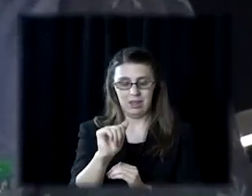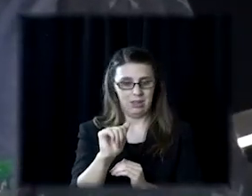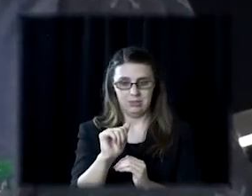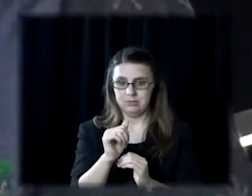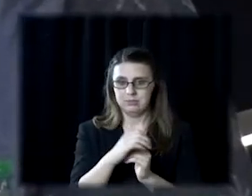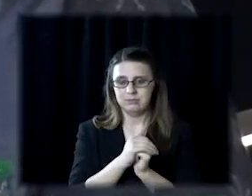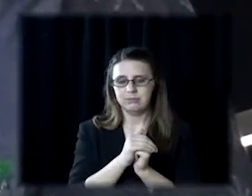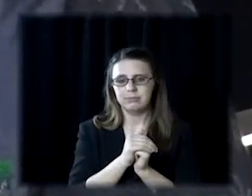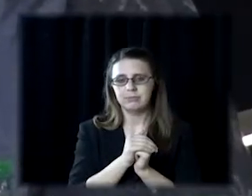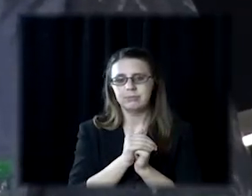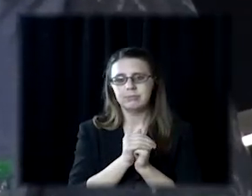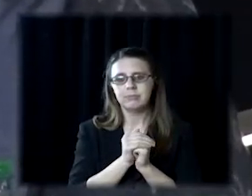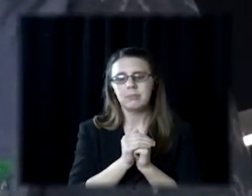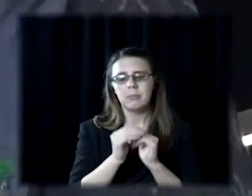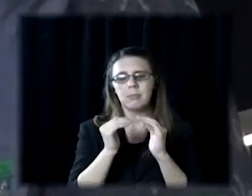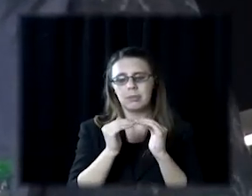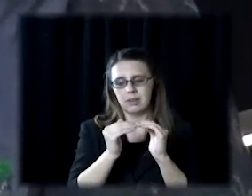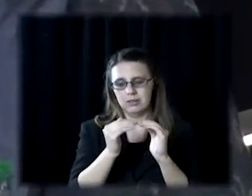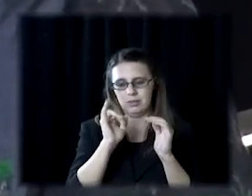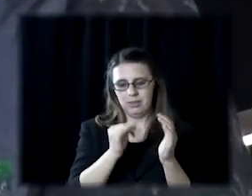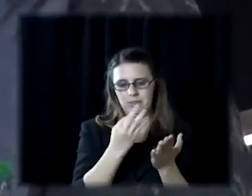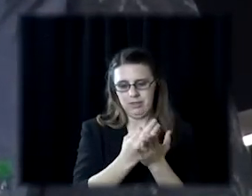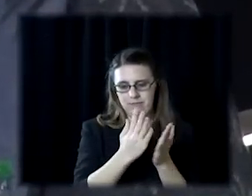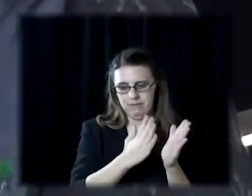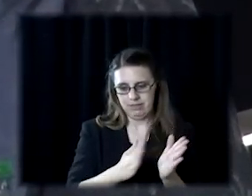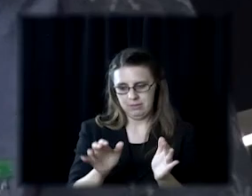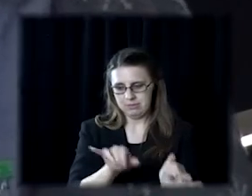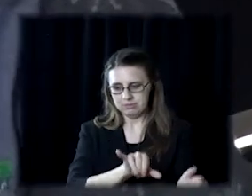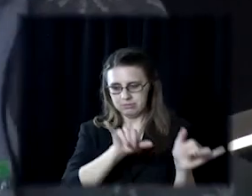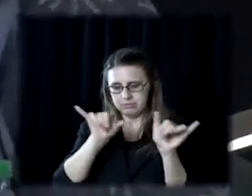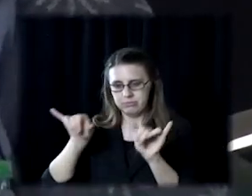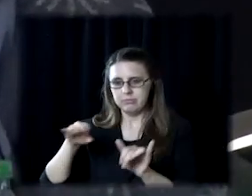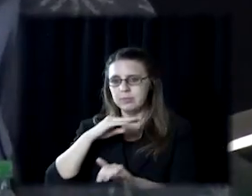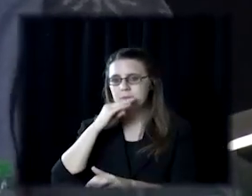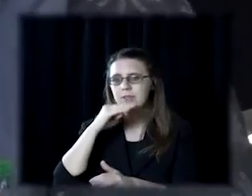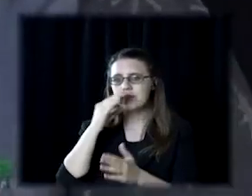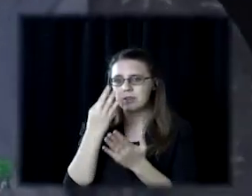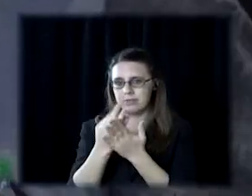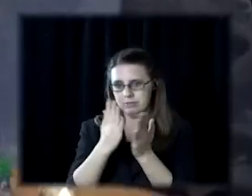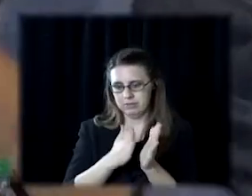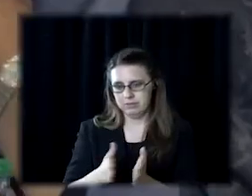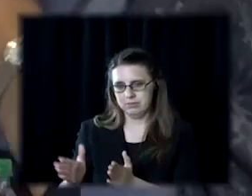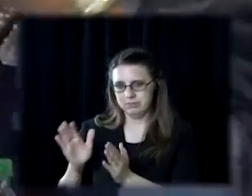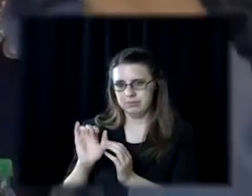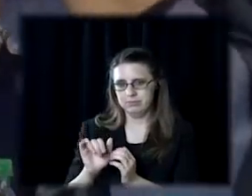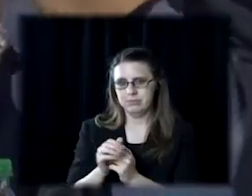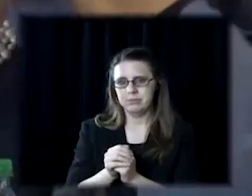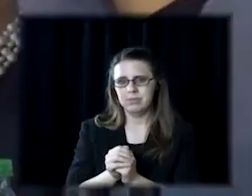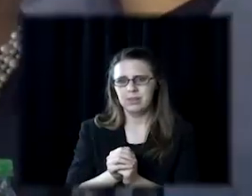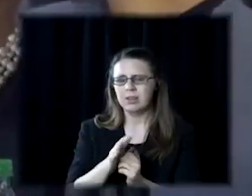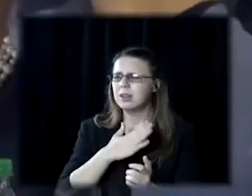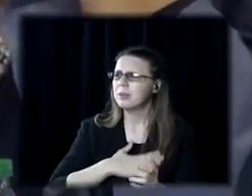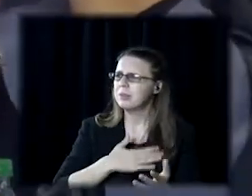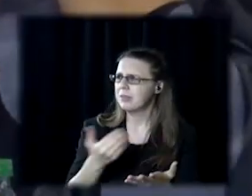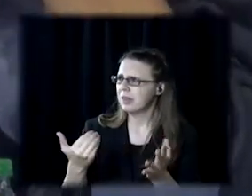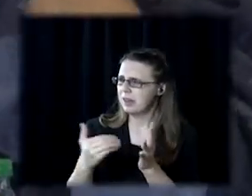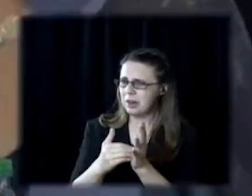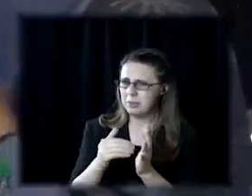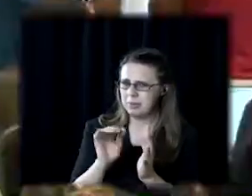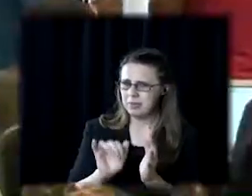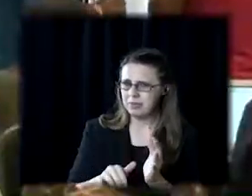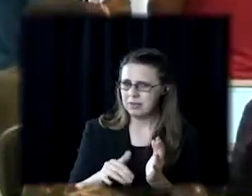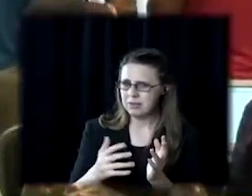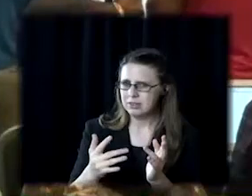is reflected in this fiscal plan as it was in the October fiscal plan. Well, me sugieren que repita lo que dije